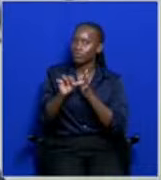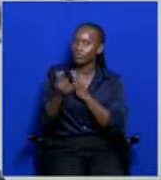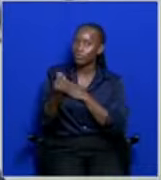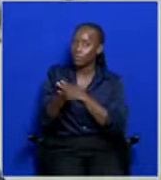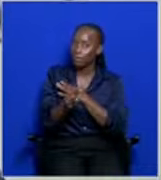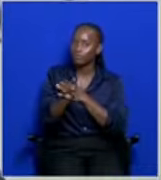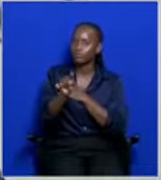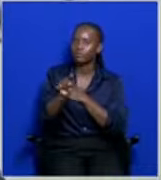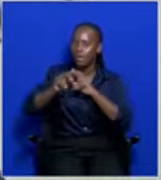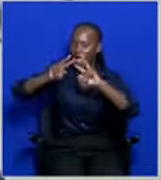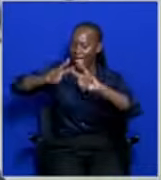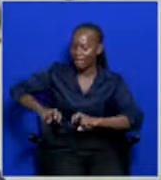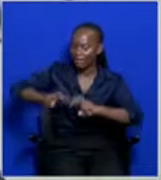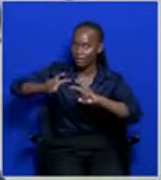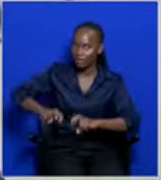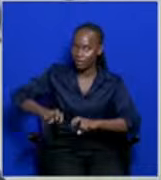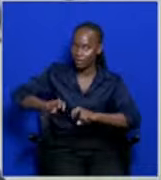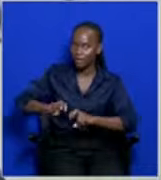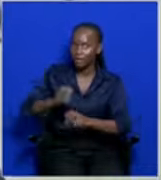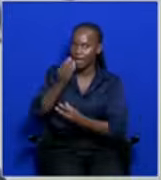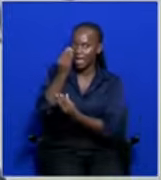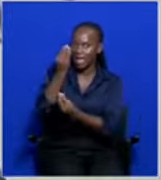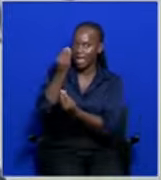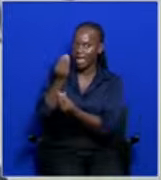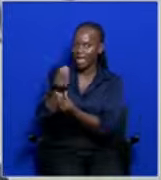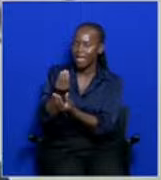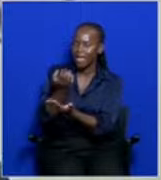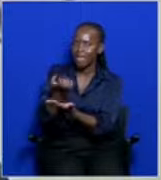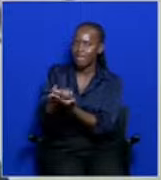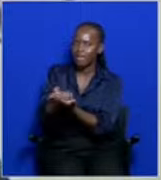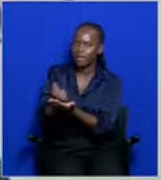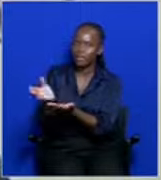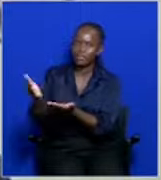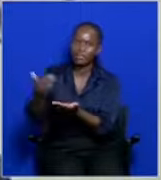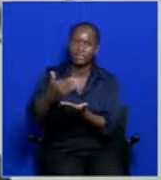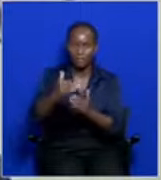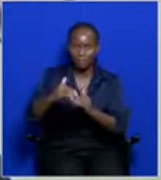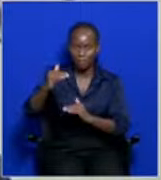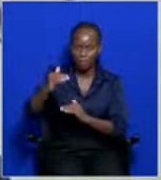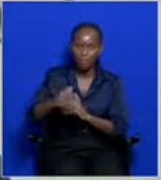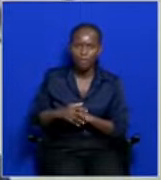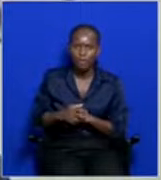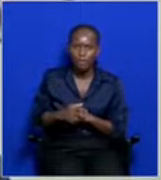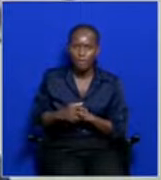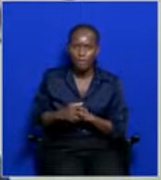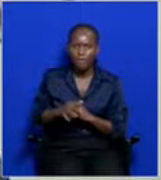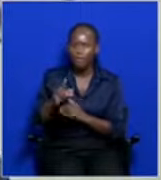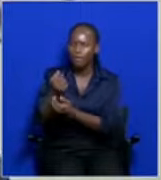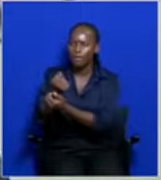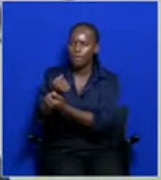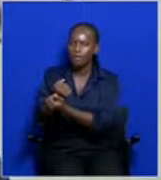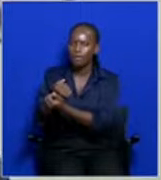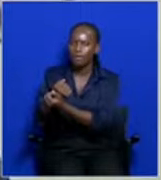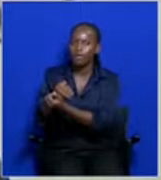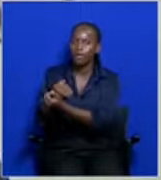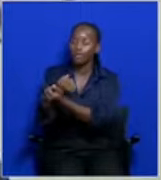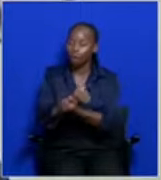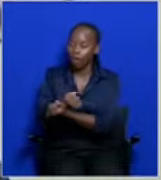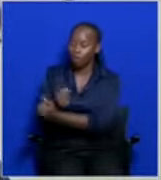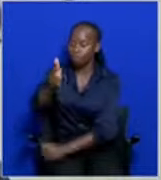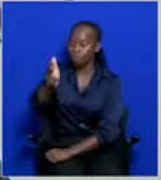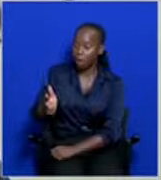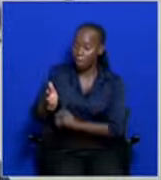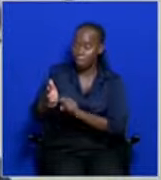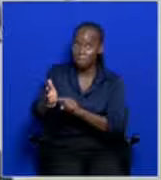is the pound itself. The pound plays an important role because it's where we found who booked